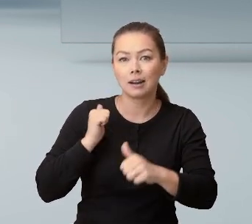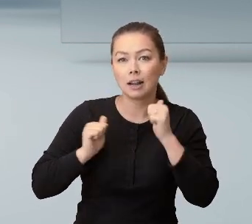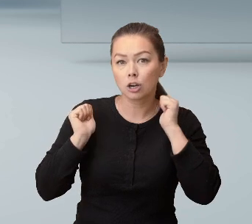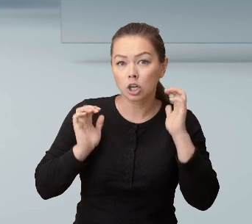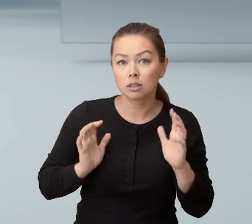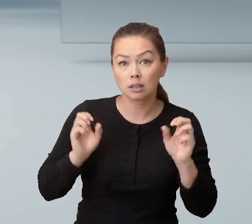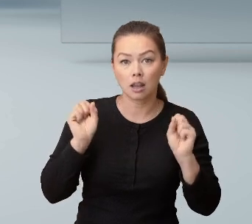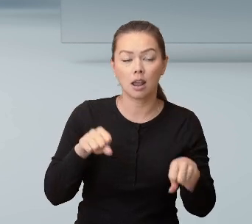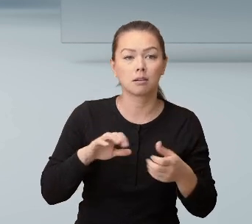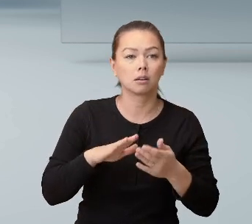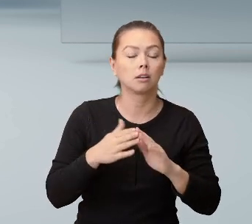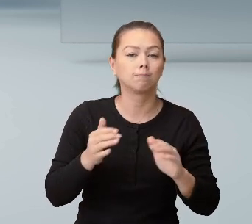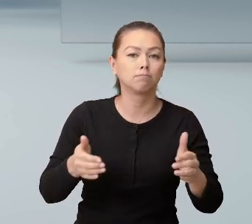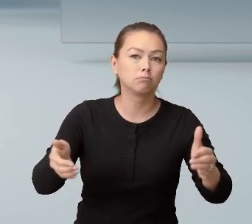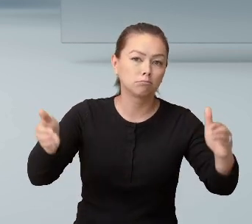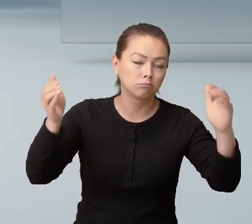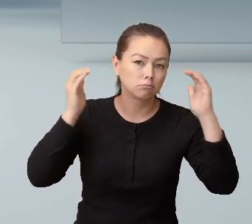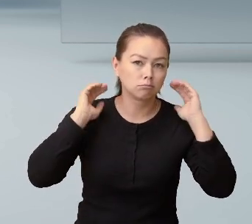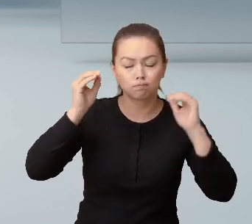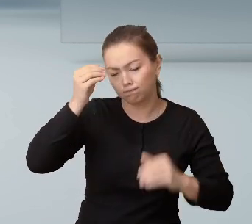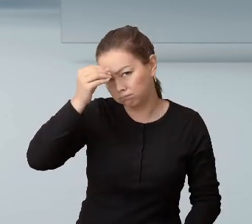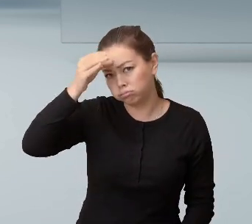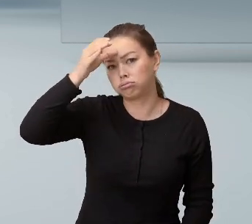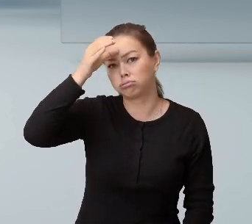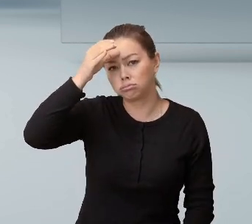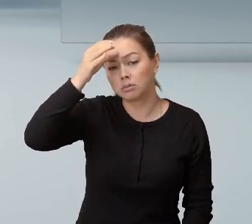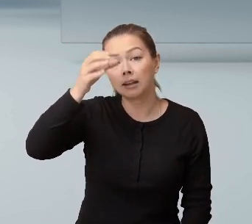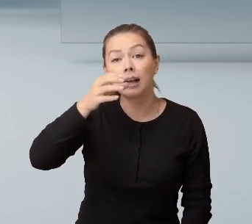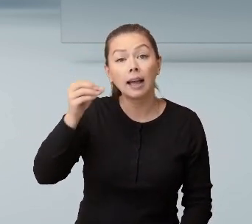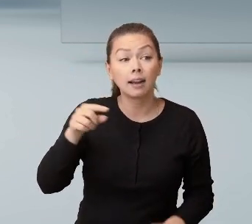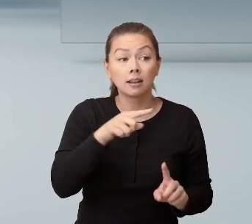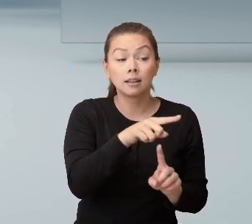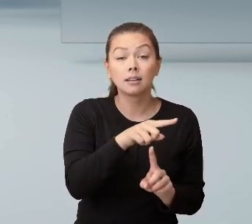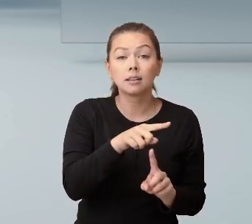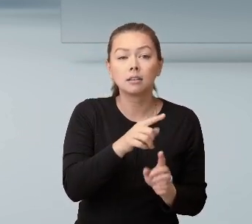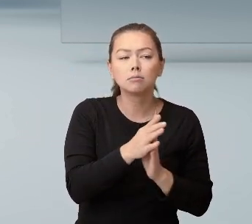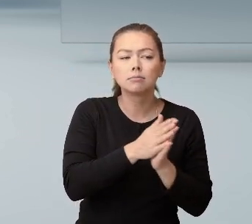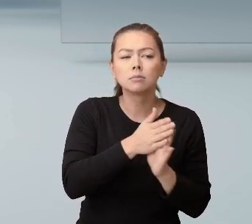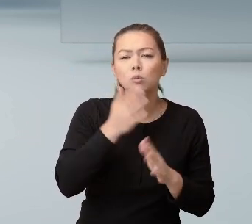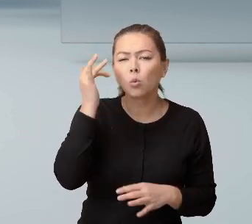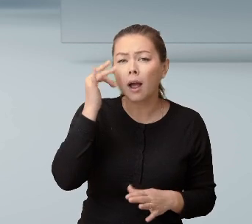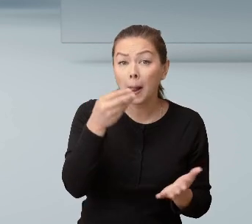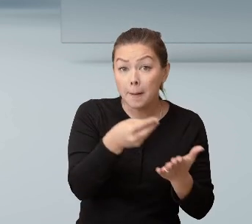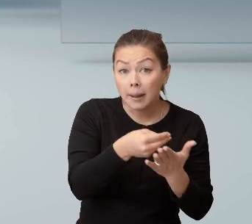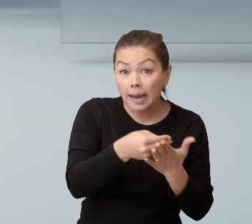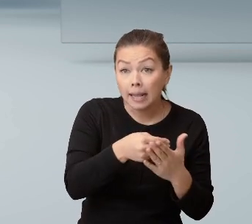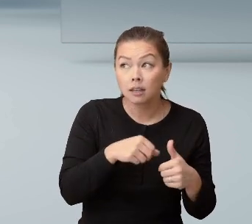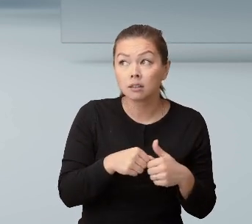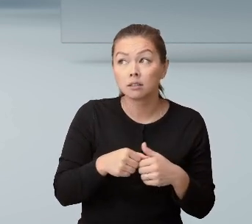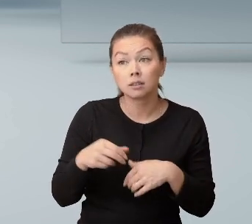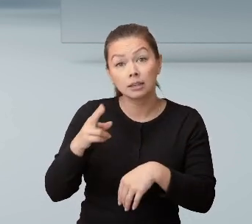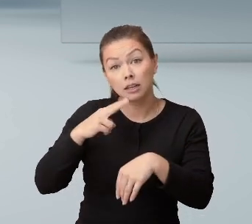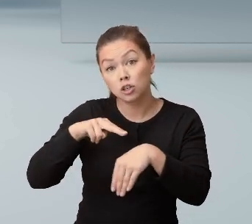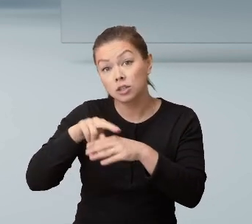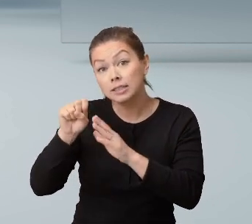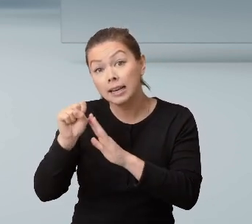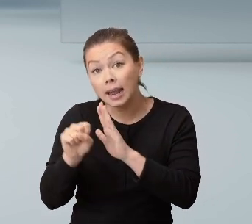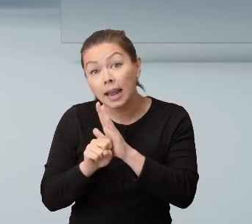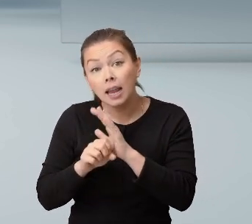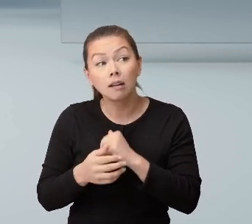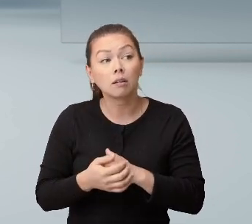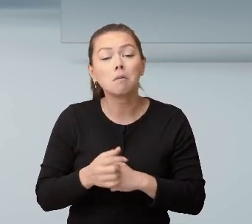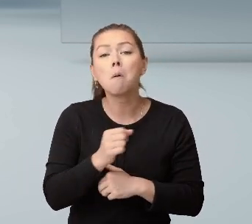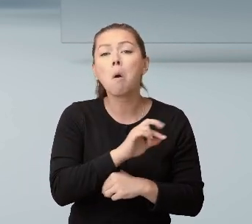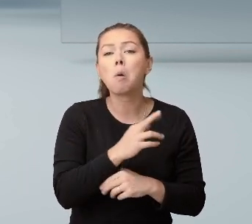overwhelming the threat intelligence, and just be more aware of whether they're nation state actors, financially motivated, influence motivated, or